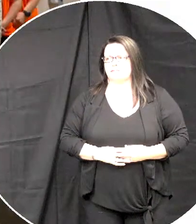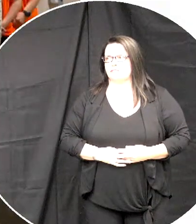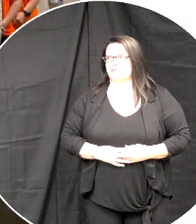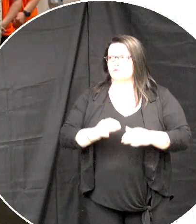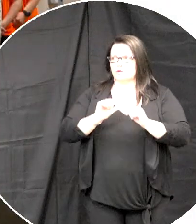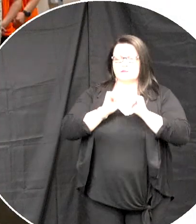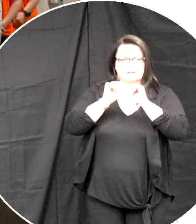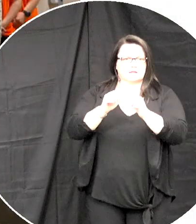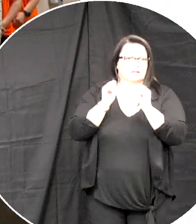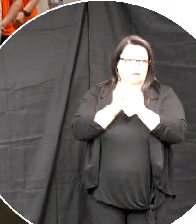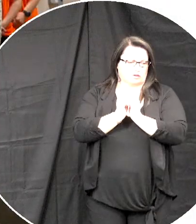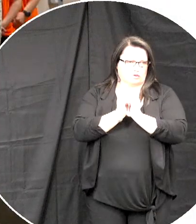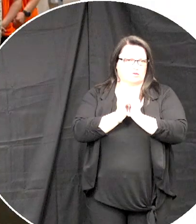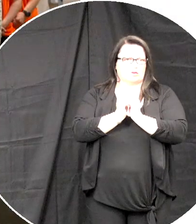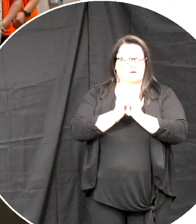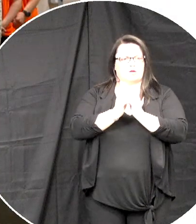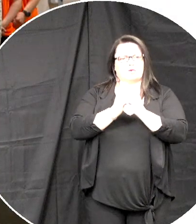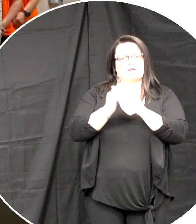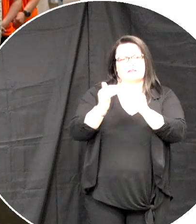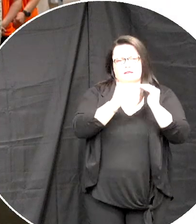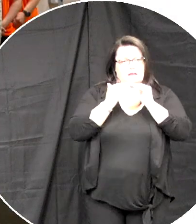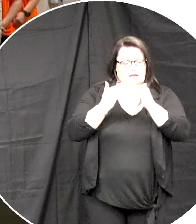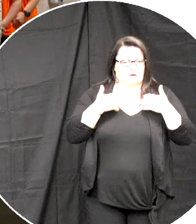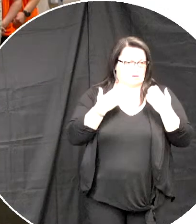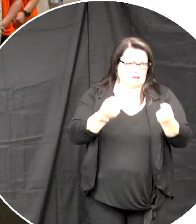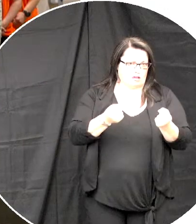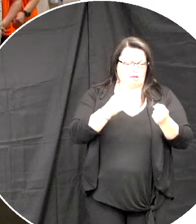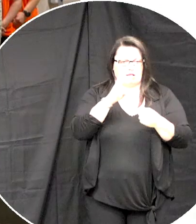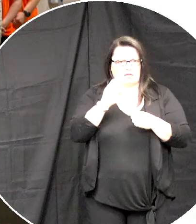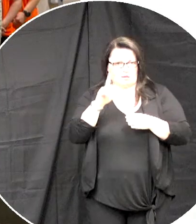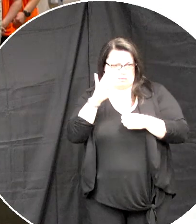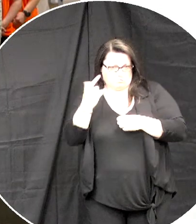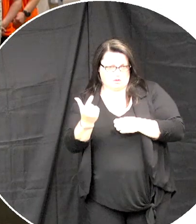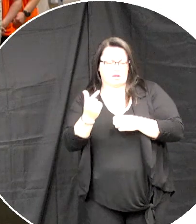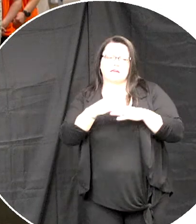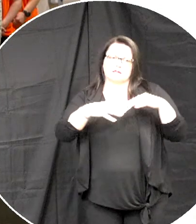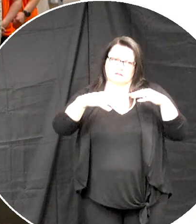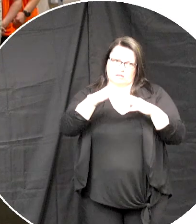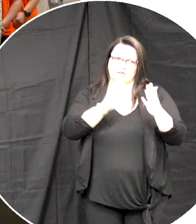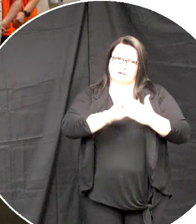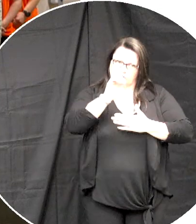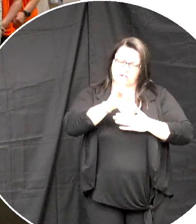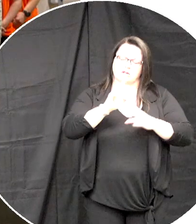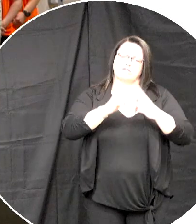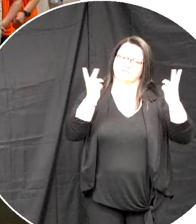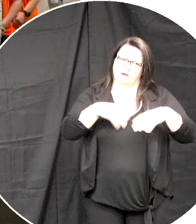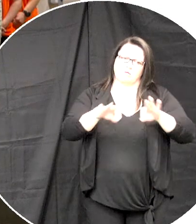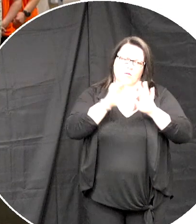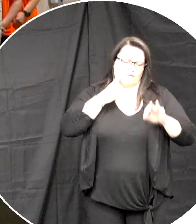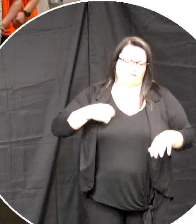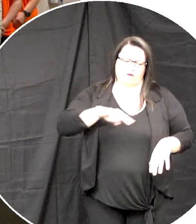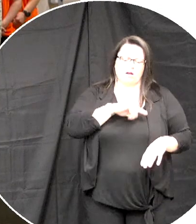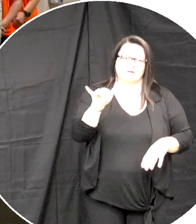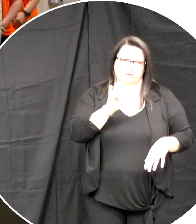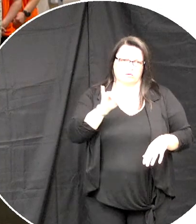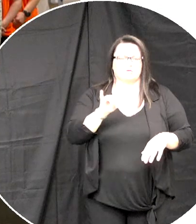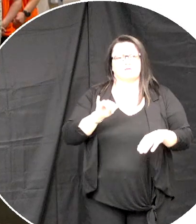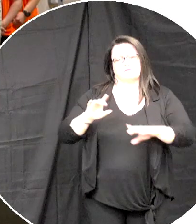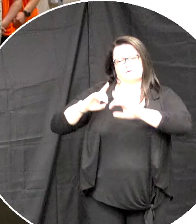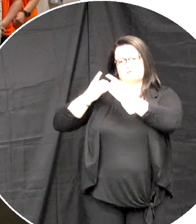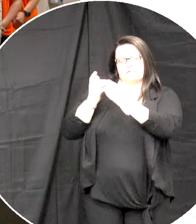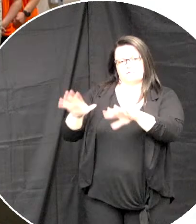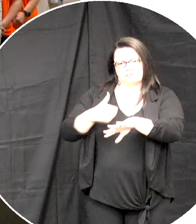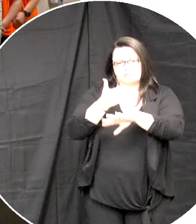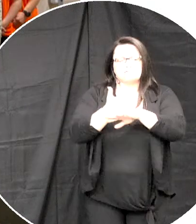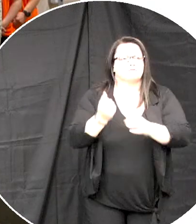Continuing with the pillar of equity, health, well-being, Indigenous education is very important to us. The district has implemented many initiatives that demonstrate